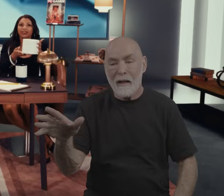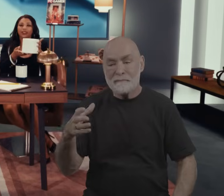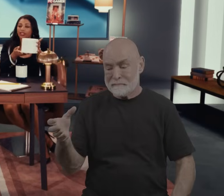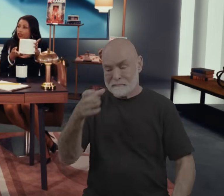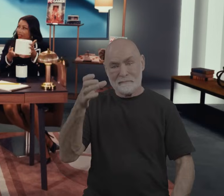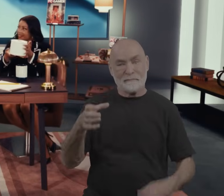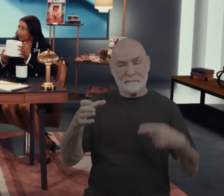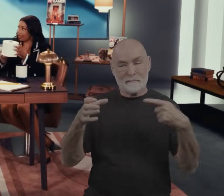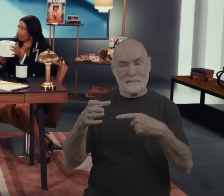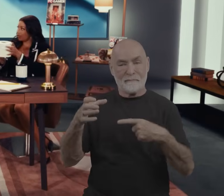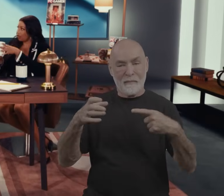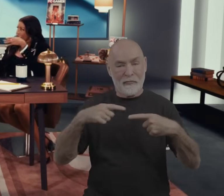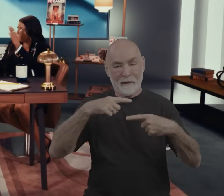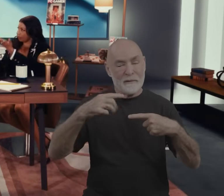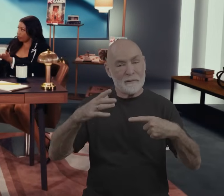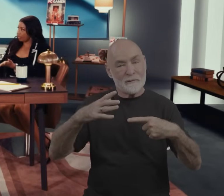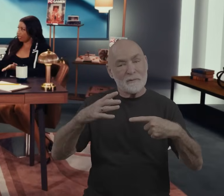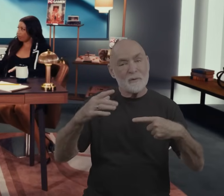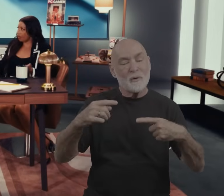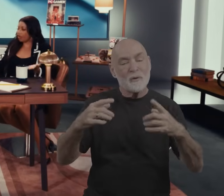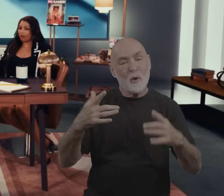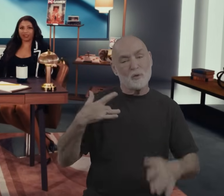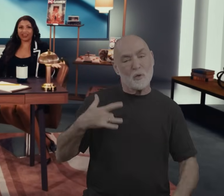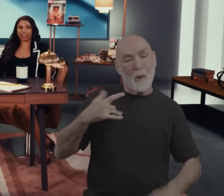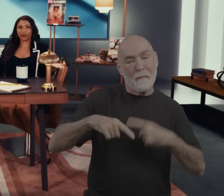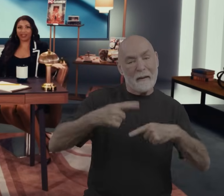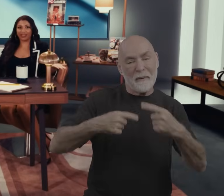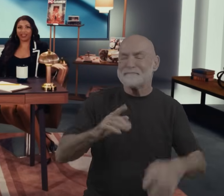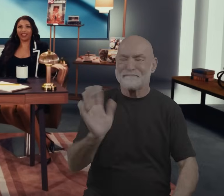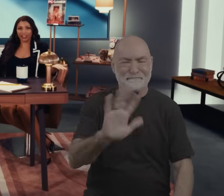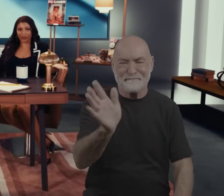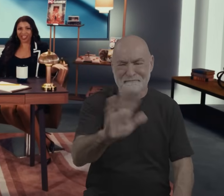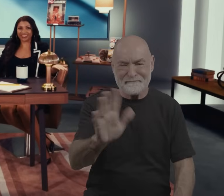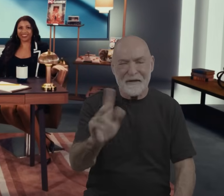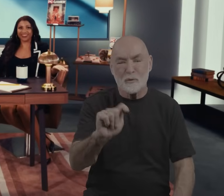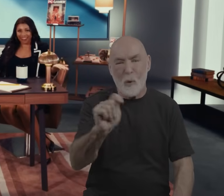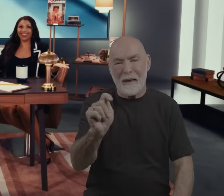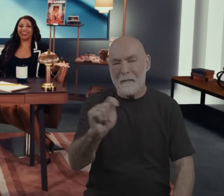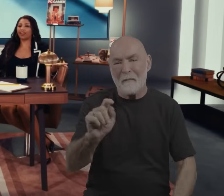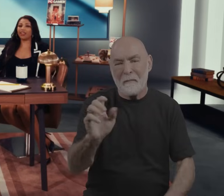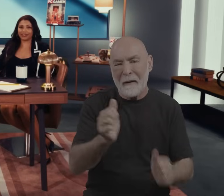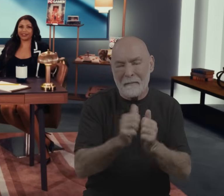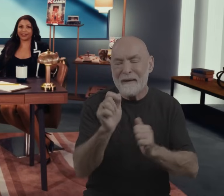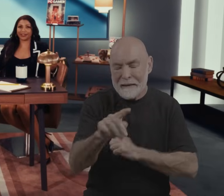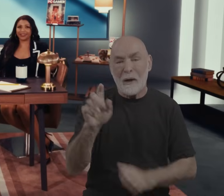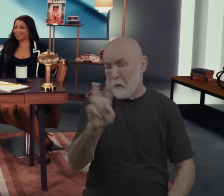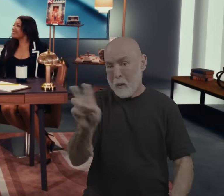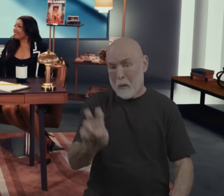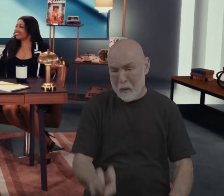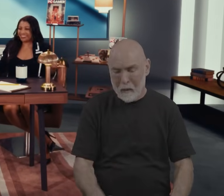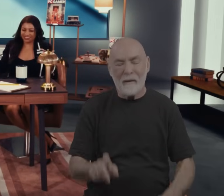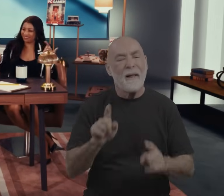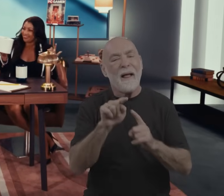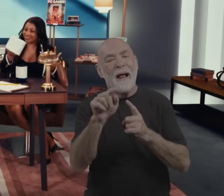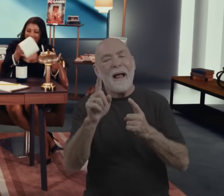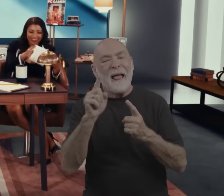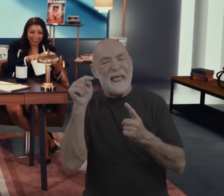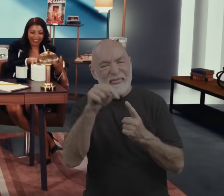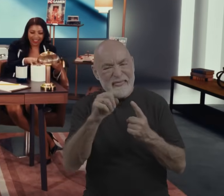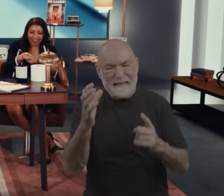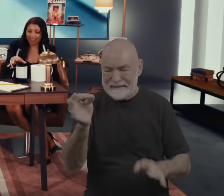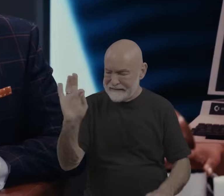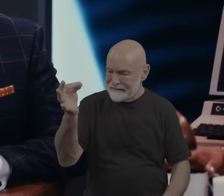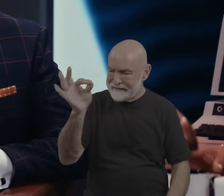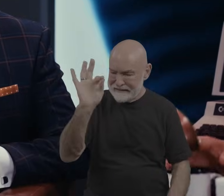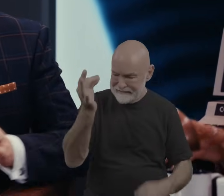this? To the untrained derriere, a roll of toilet paper. But in actuality, you guessed it, it's a taser. Hey, what about this? Is this